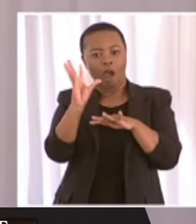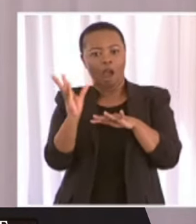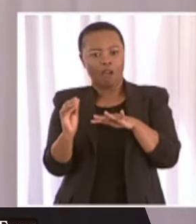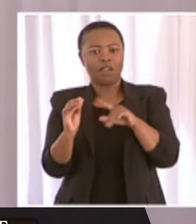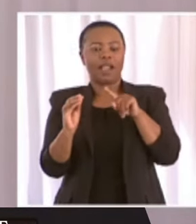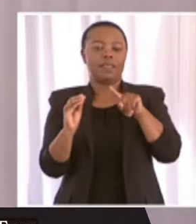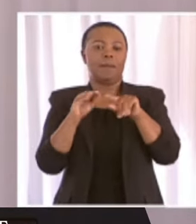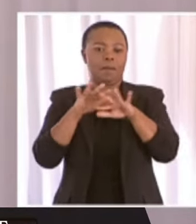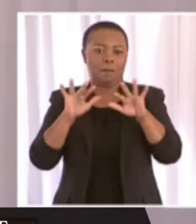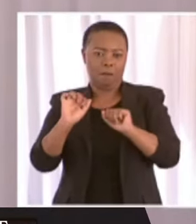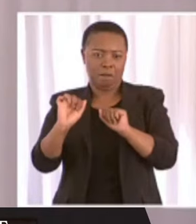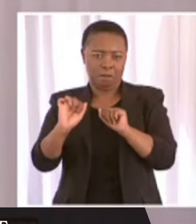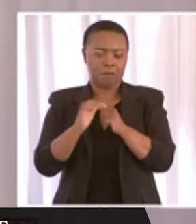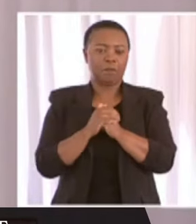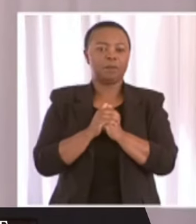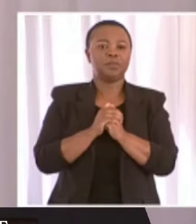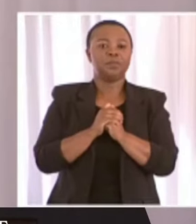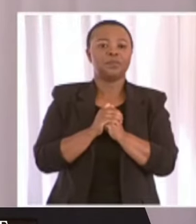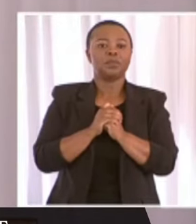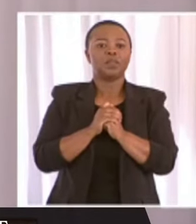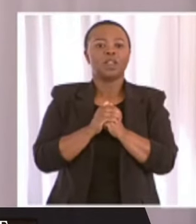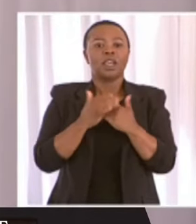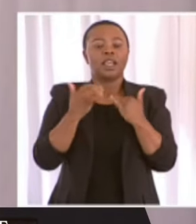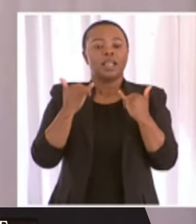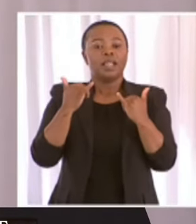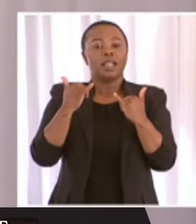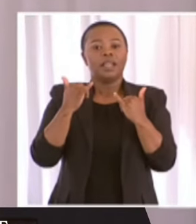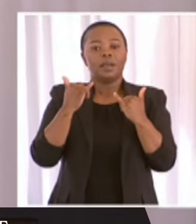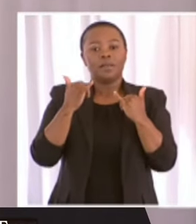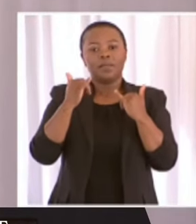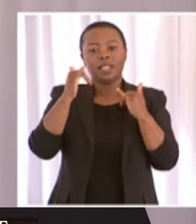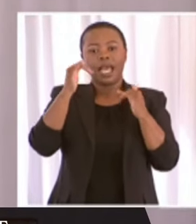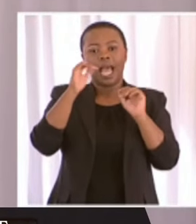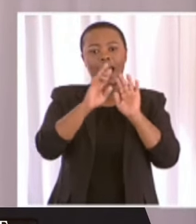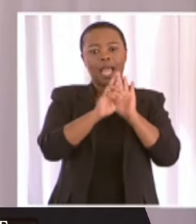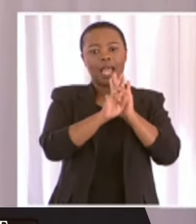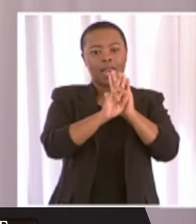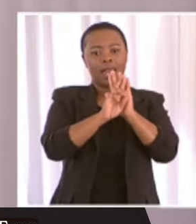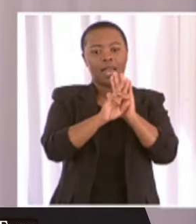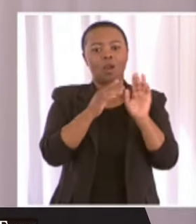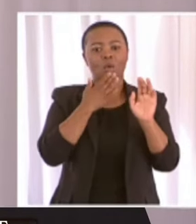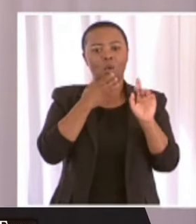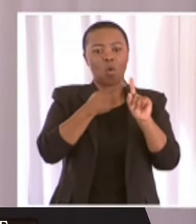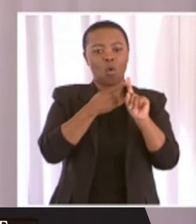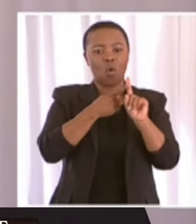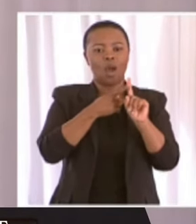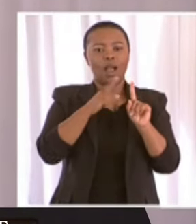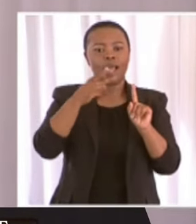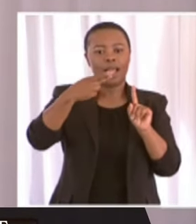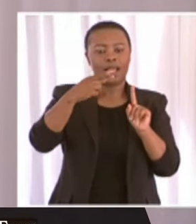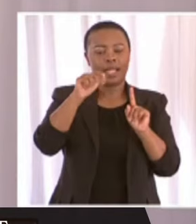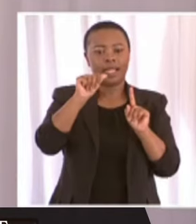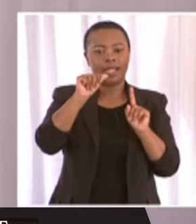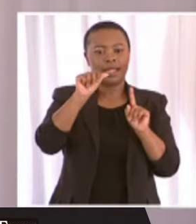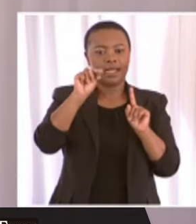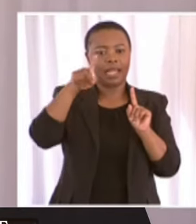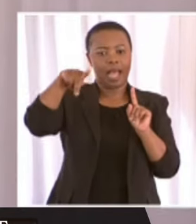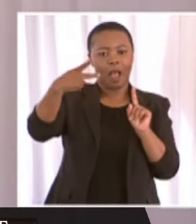Let me then call Ambassador Walile Ntlapo to the stage.